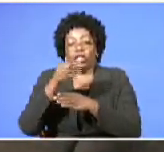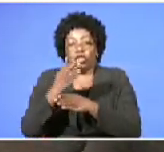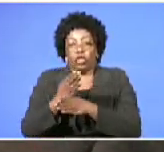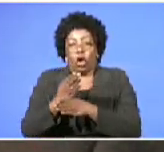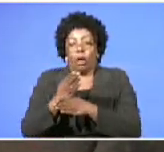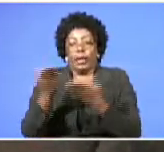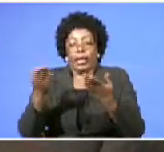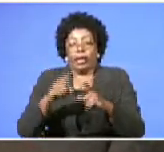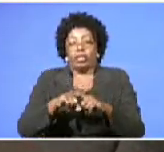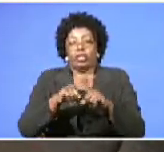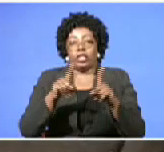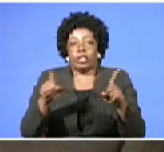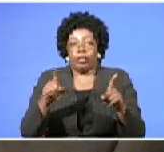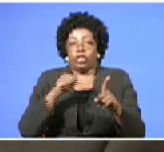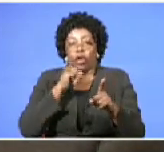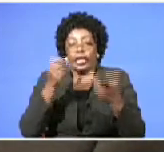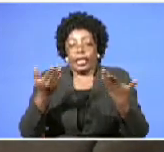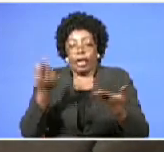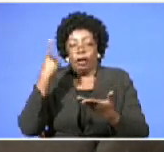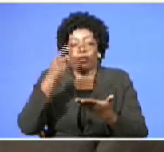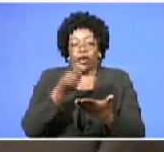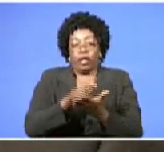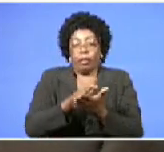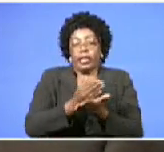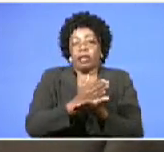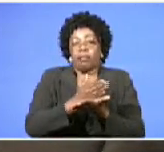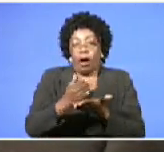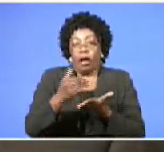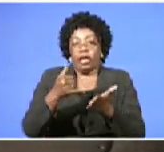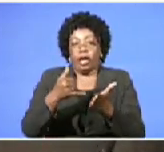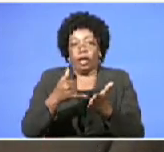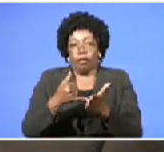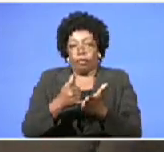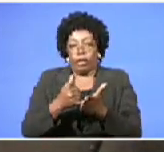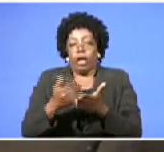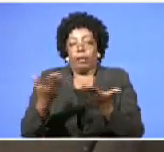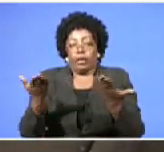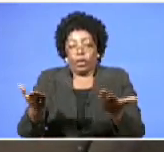different, and we're not just here for the money of it, the money part of it, but we're